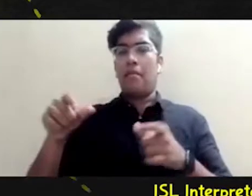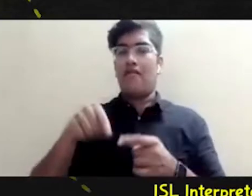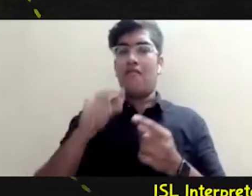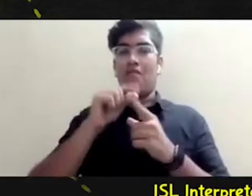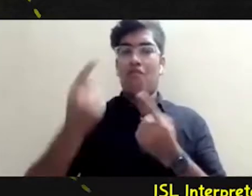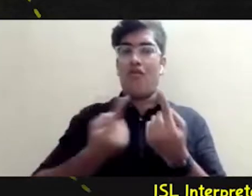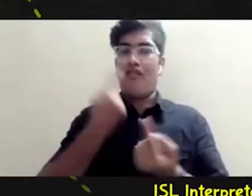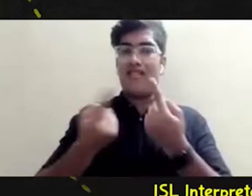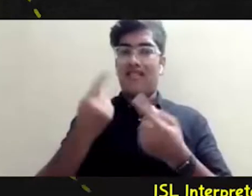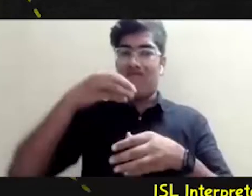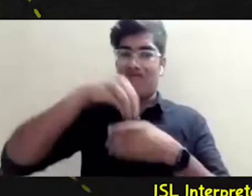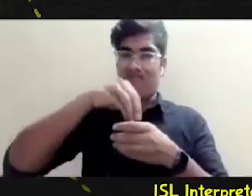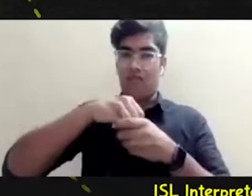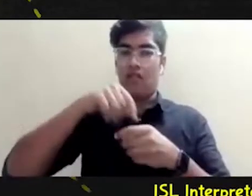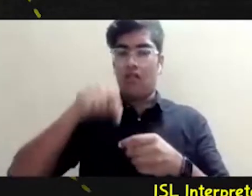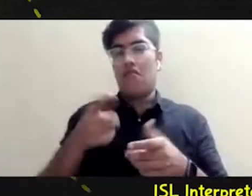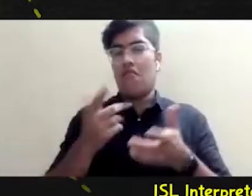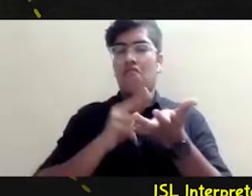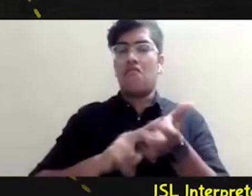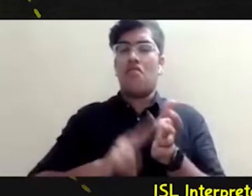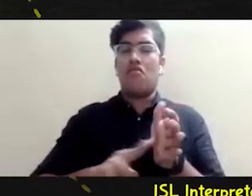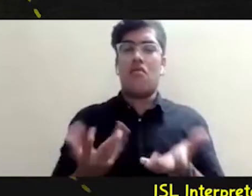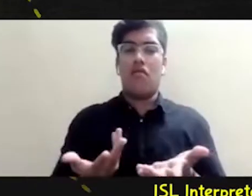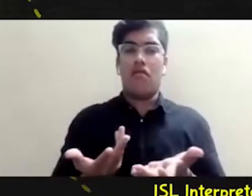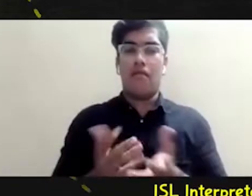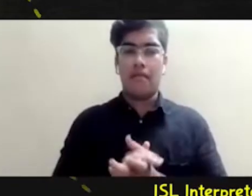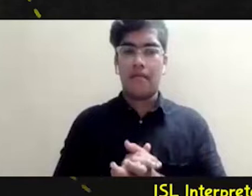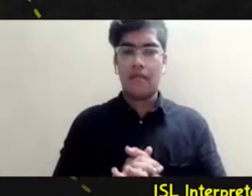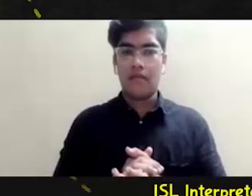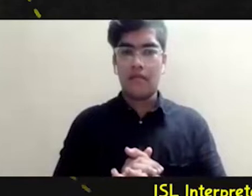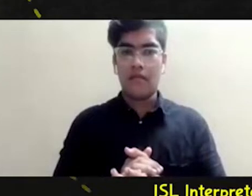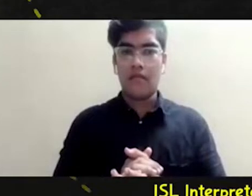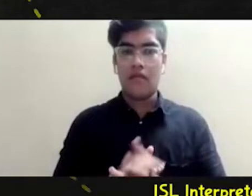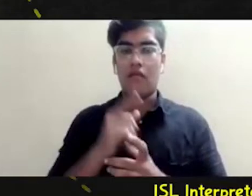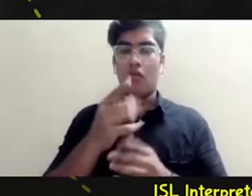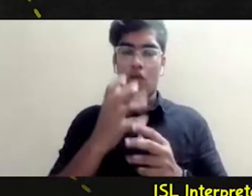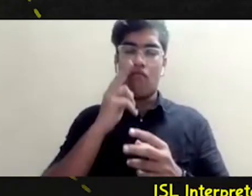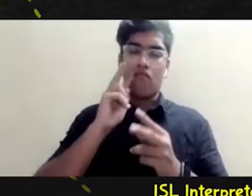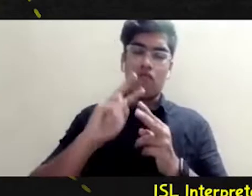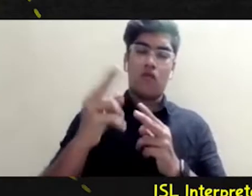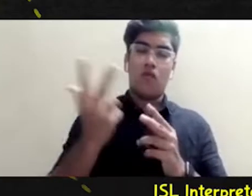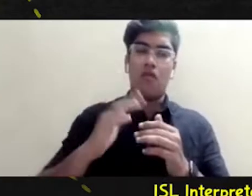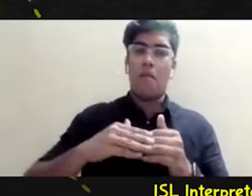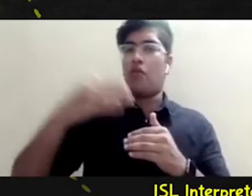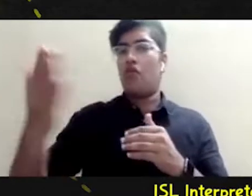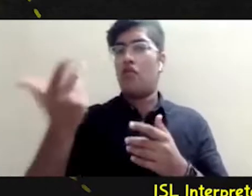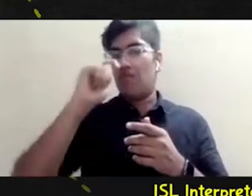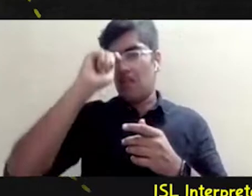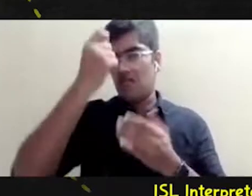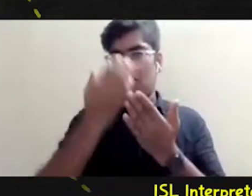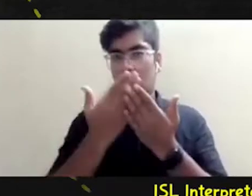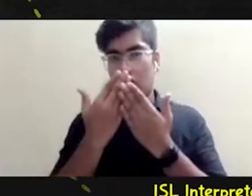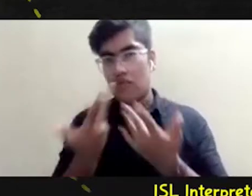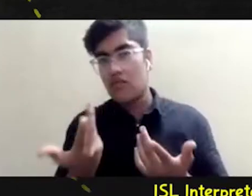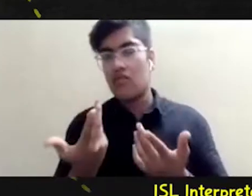that also came very naturally. And there was a need to look beyond your sort of English educated